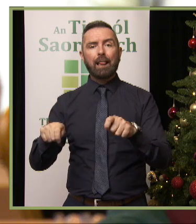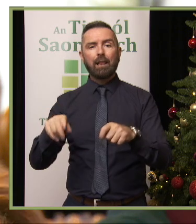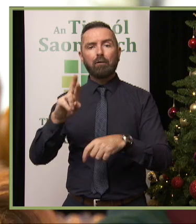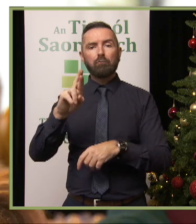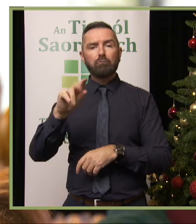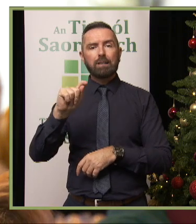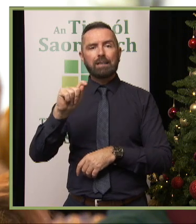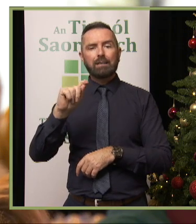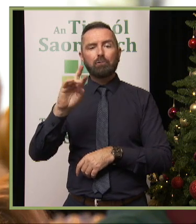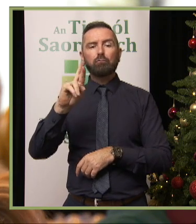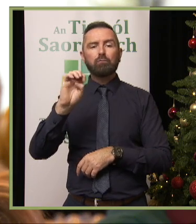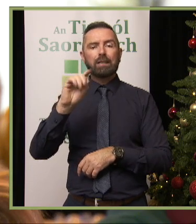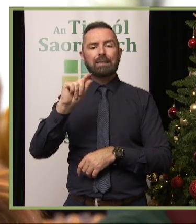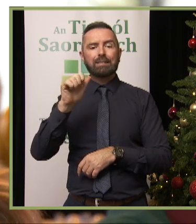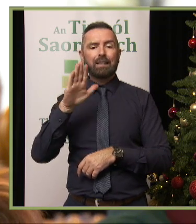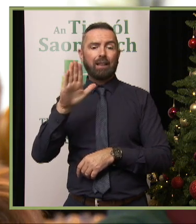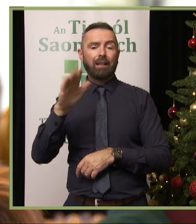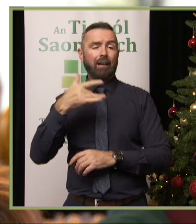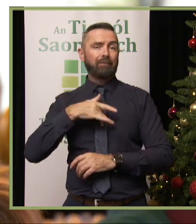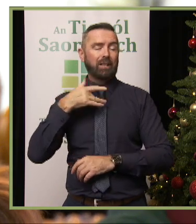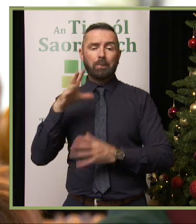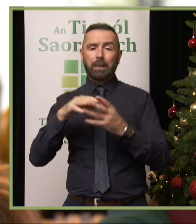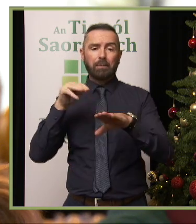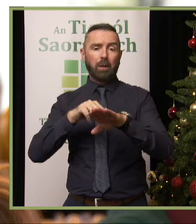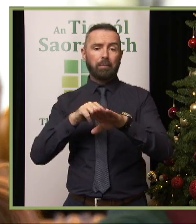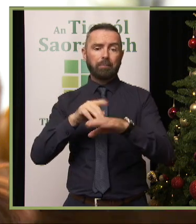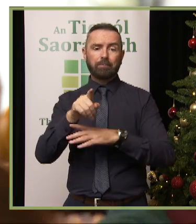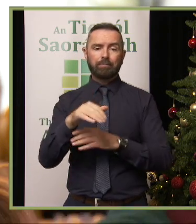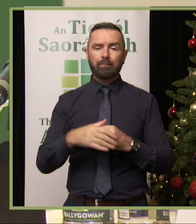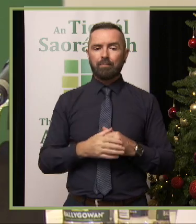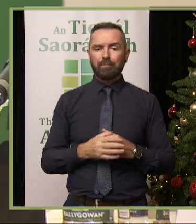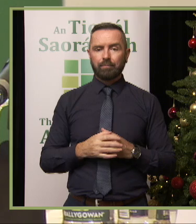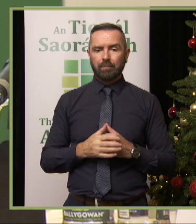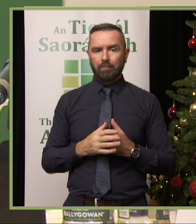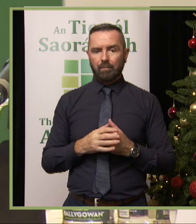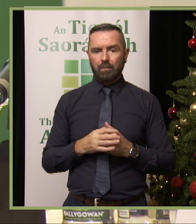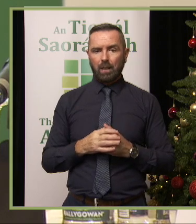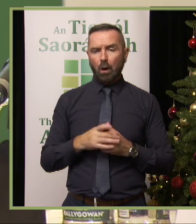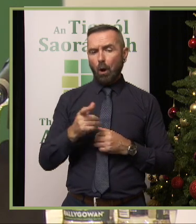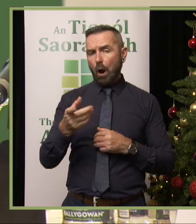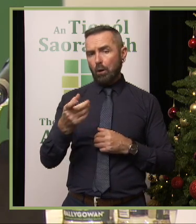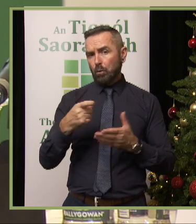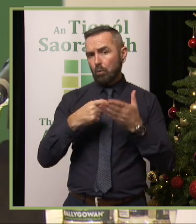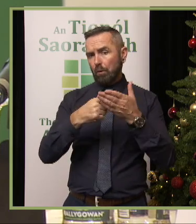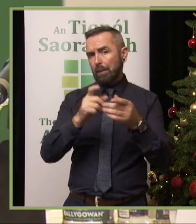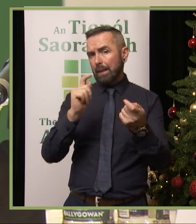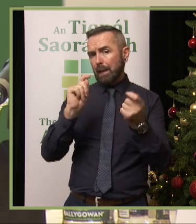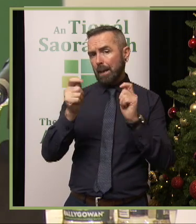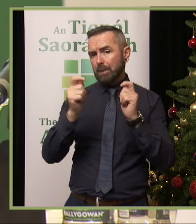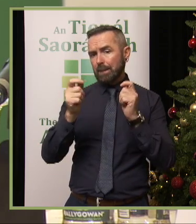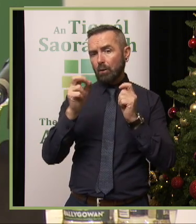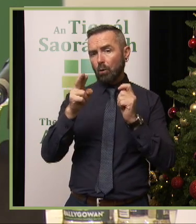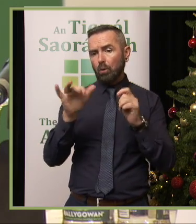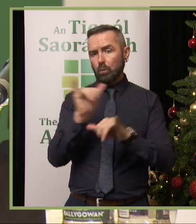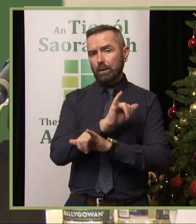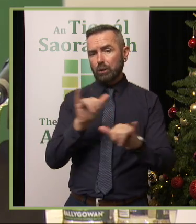retailers who are the problem. Okay, Kenneth, I'm going to stop you there, though. Are you going to suggest an amendment to it? It's just